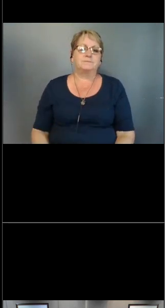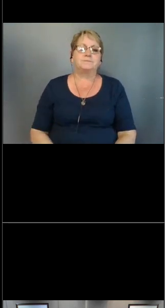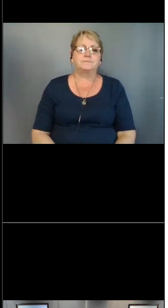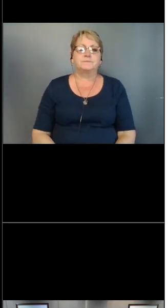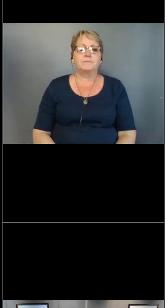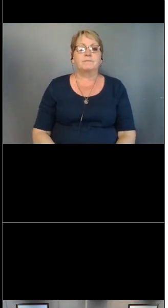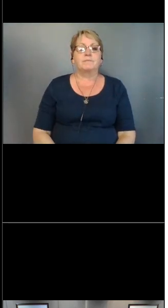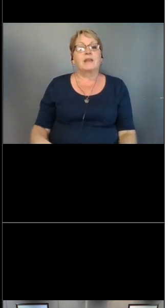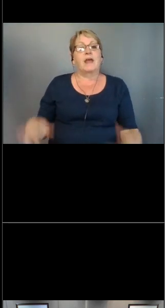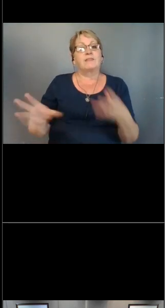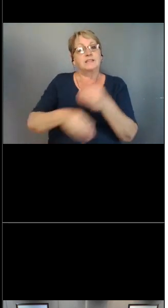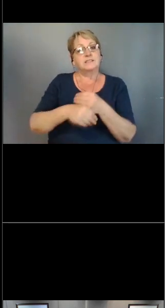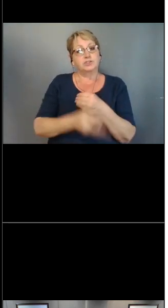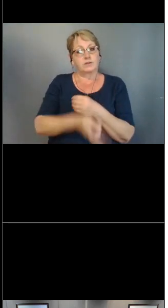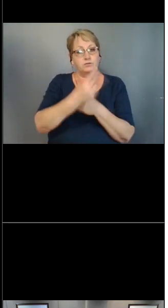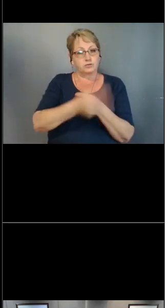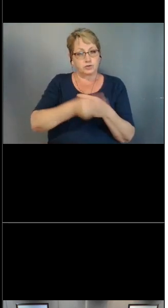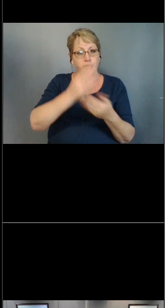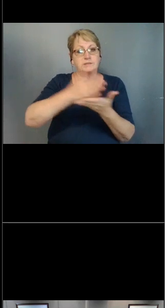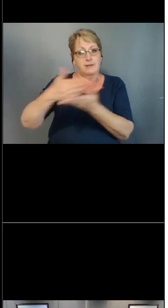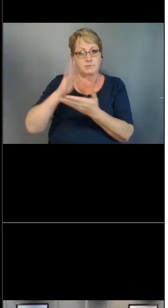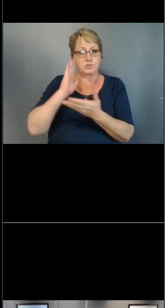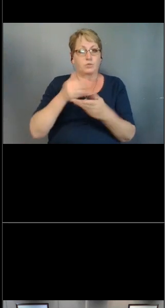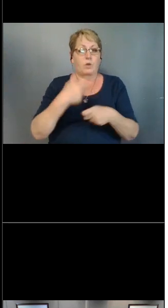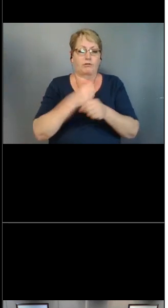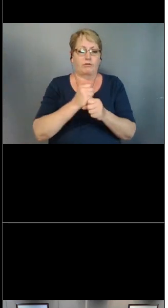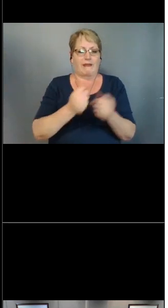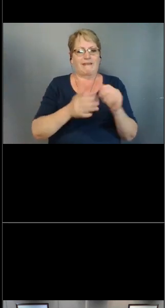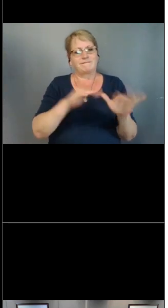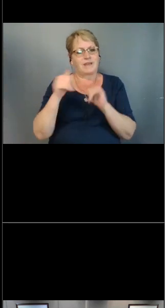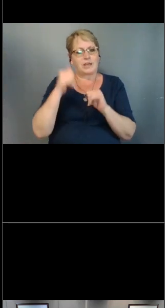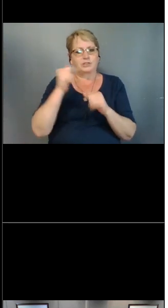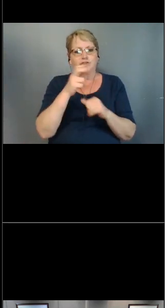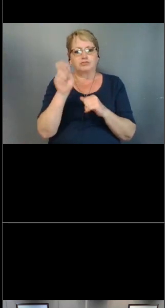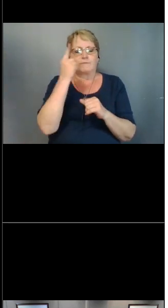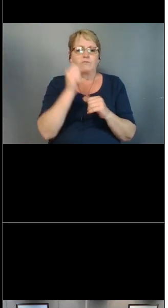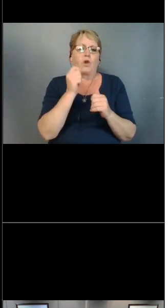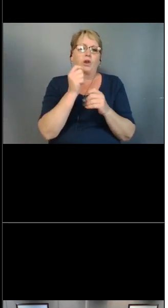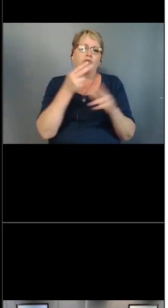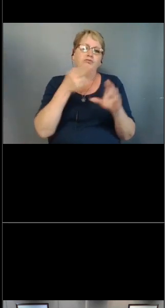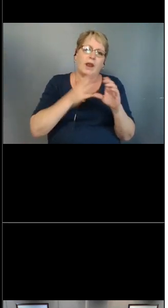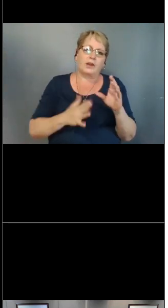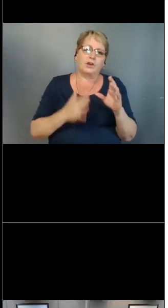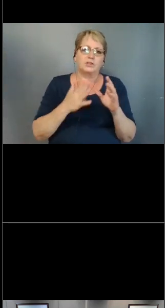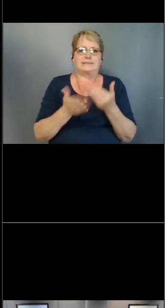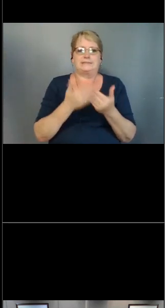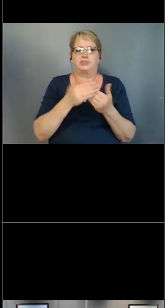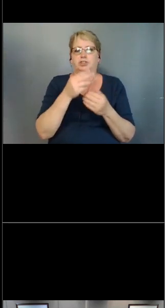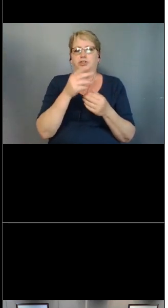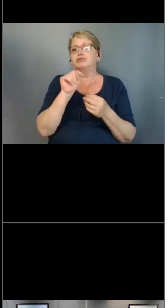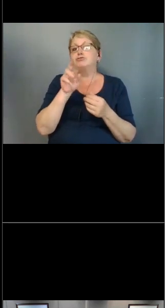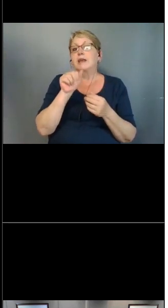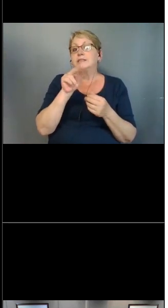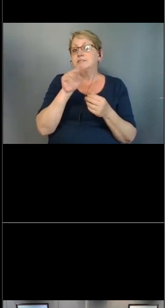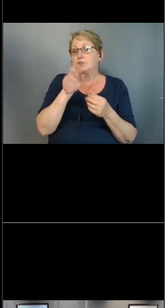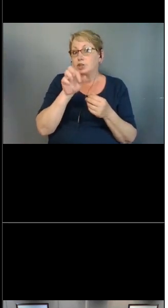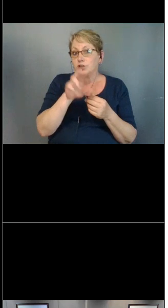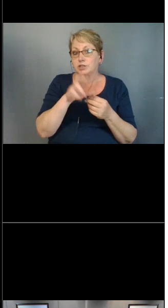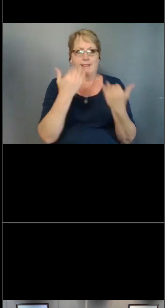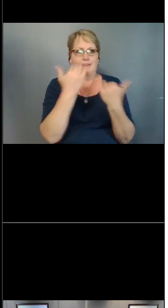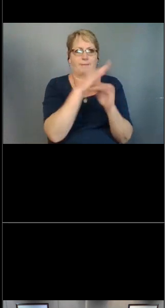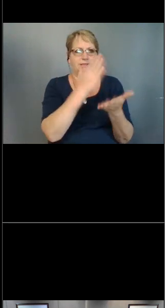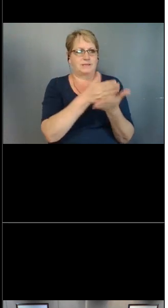The addition of two new limited stop services will create a faster trip for riders and allow for easier transfers on connecting routes. Limited stop services will